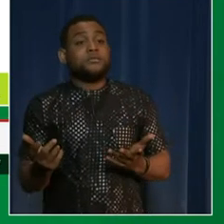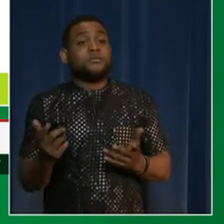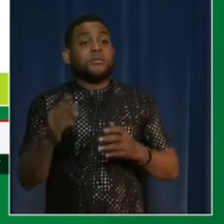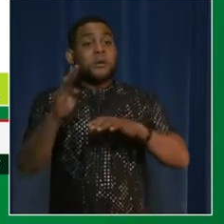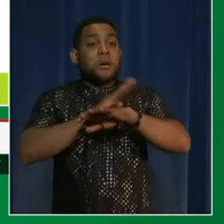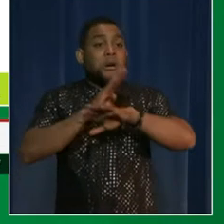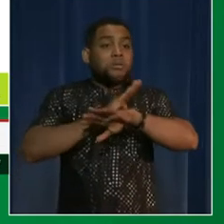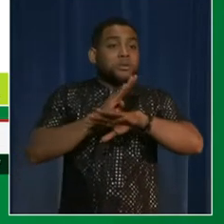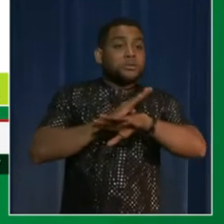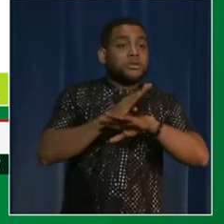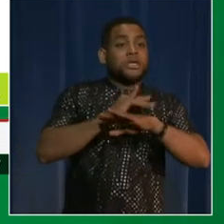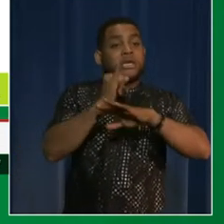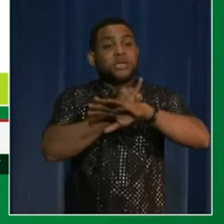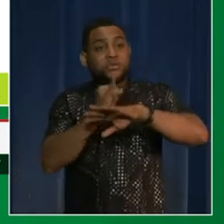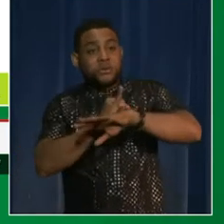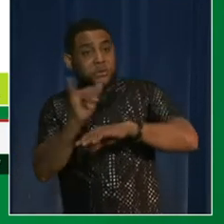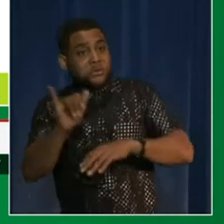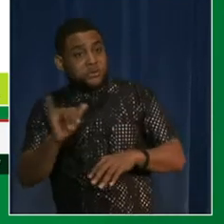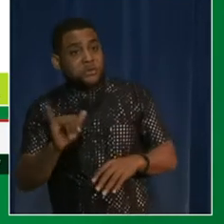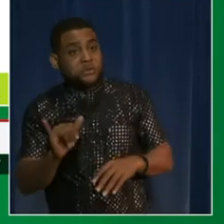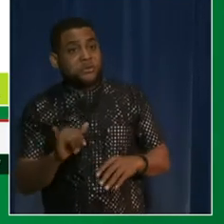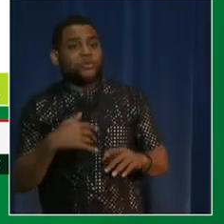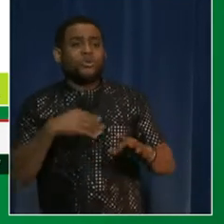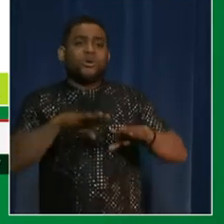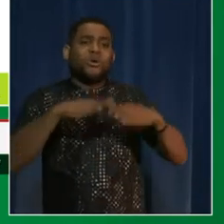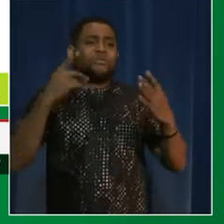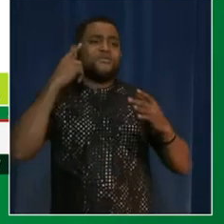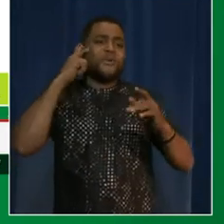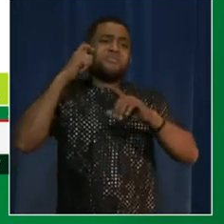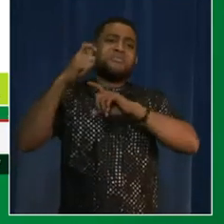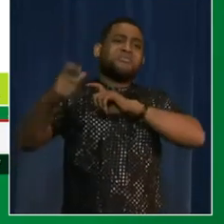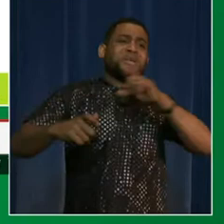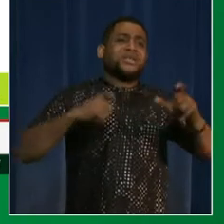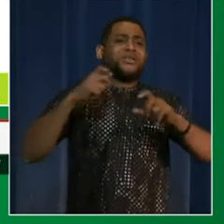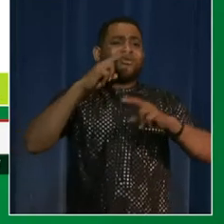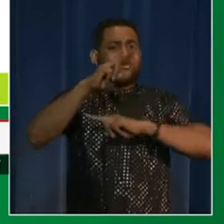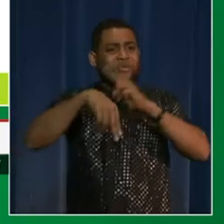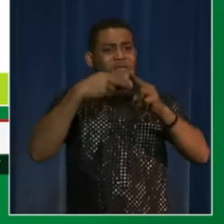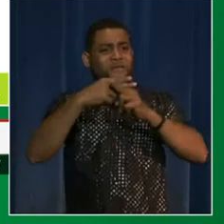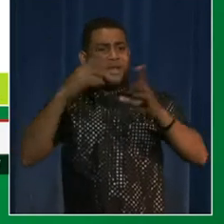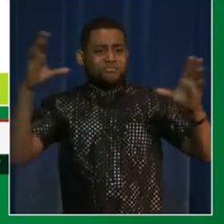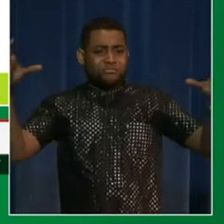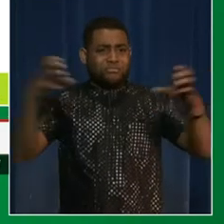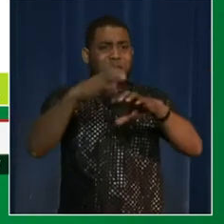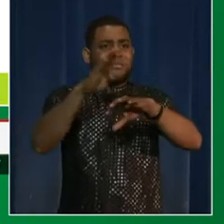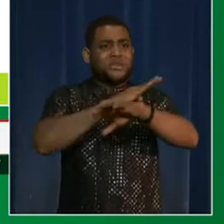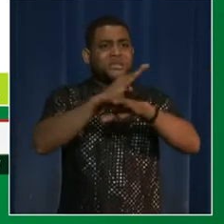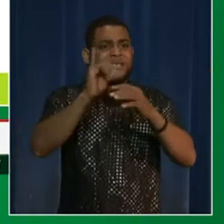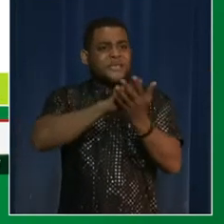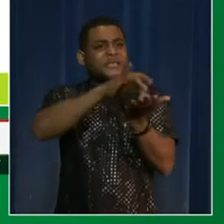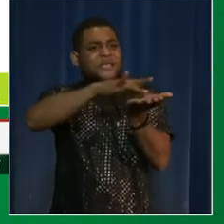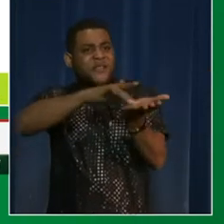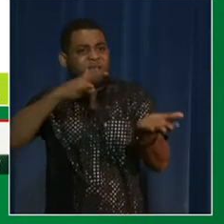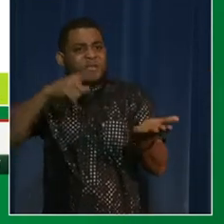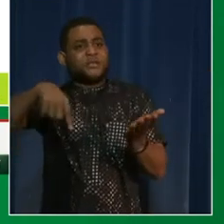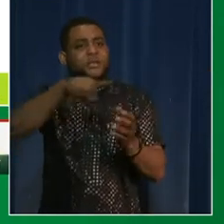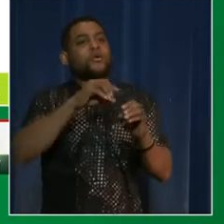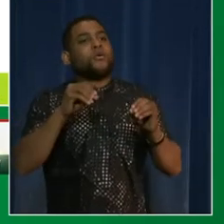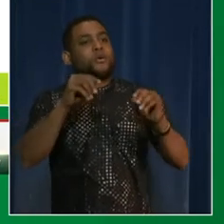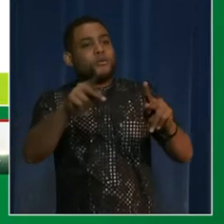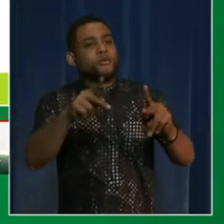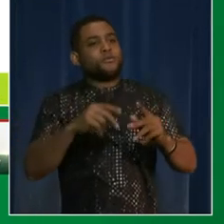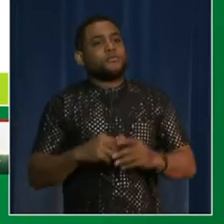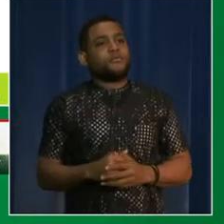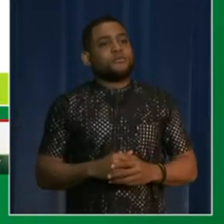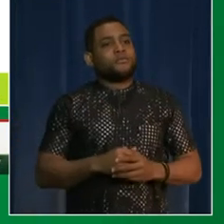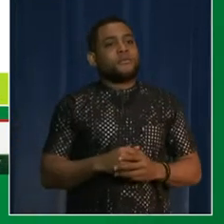this opens up an opportunity for a much larger universe of businesses that'll be able to take advantage of this opportunity. Anybody